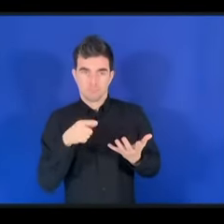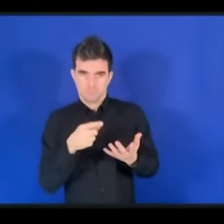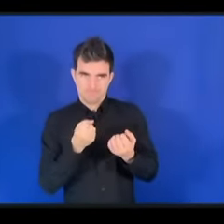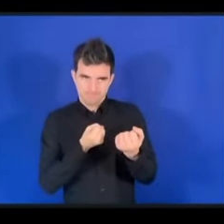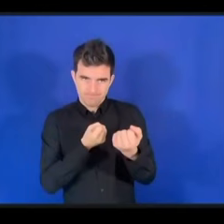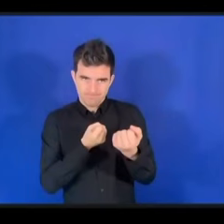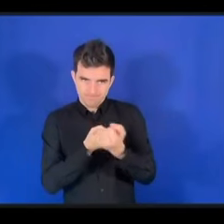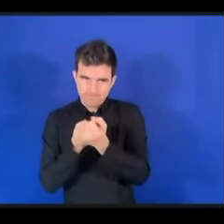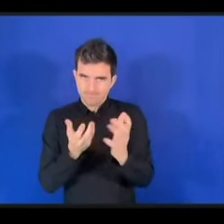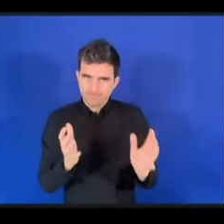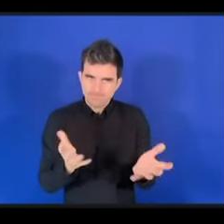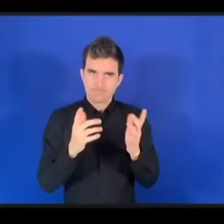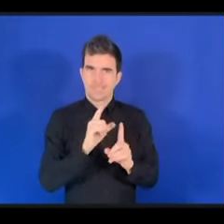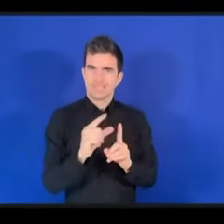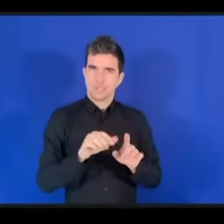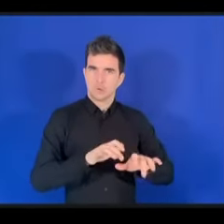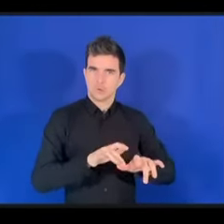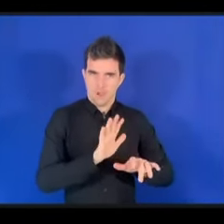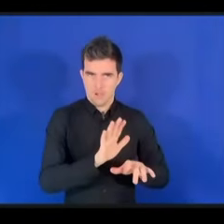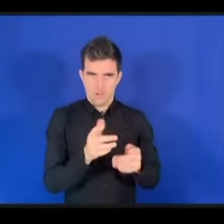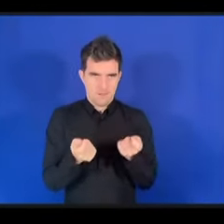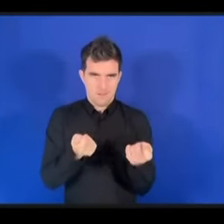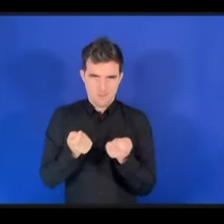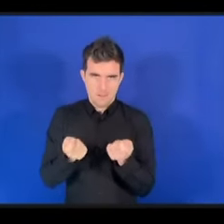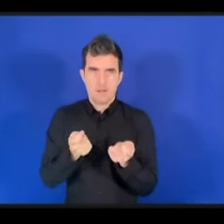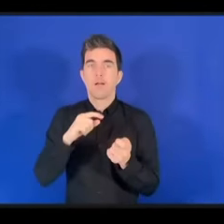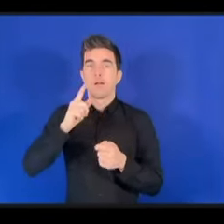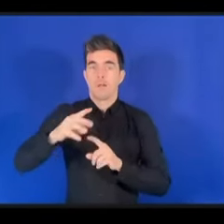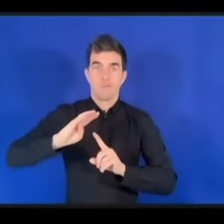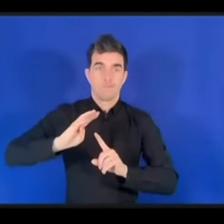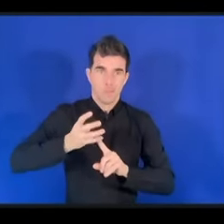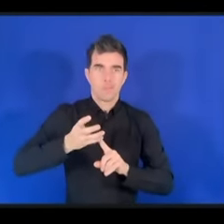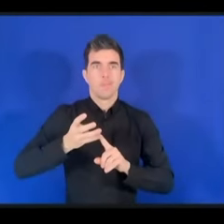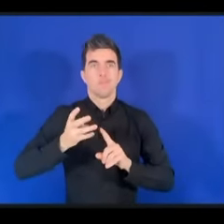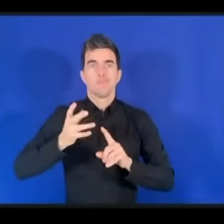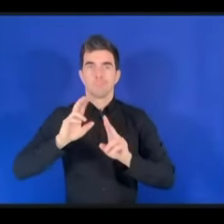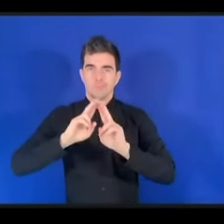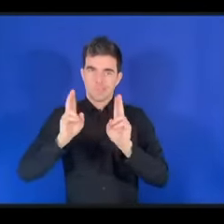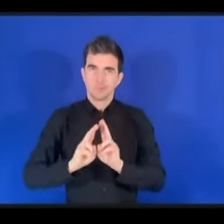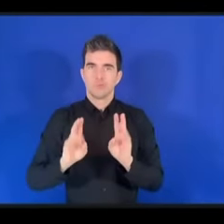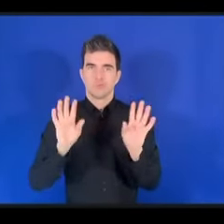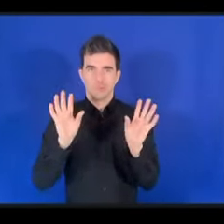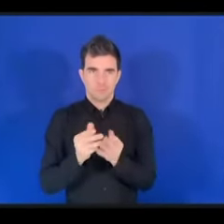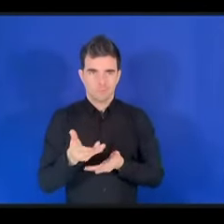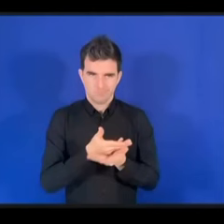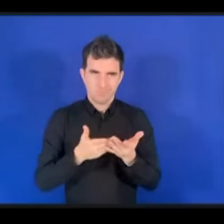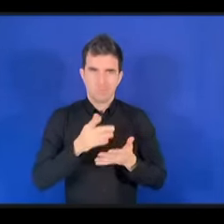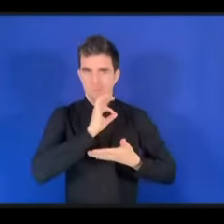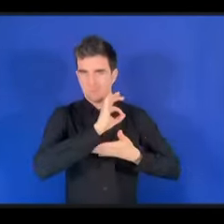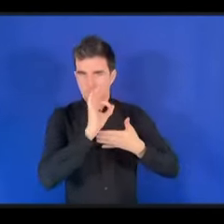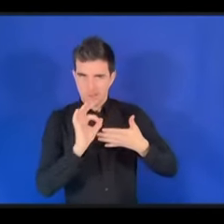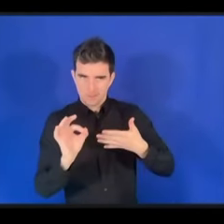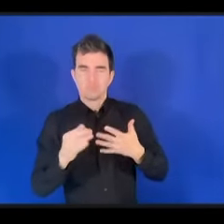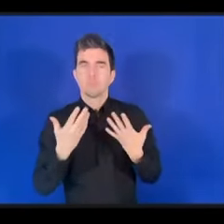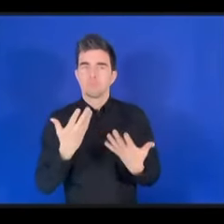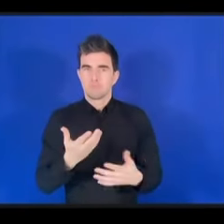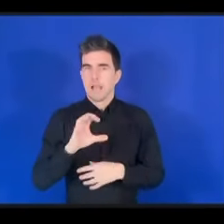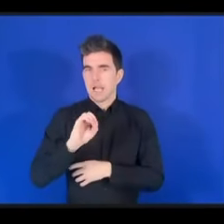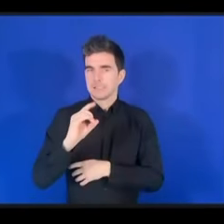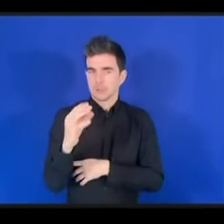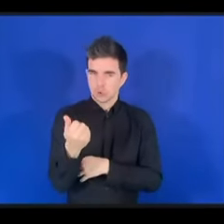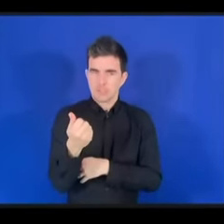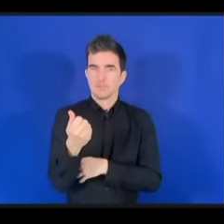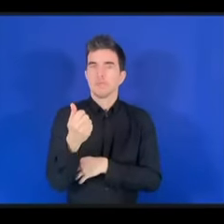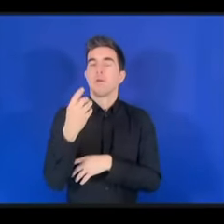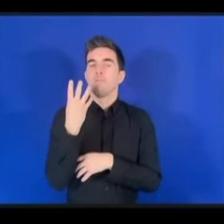CIDS4, that takes place in Antigua and Barbuda in May 2024, ahead of the Summit of the Future. Just today, we hosted an